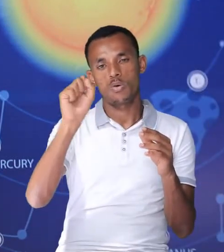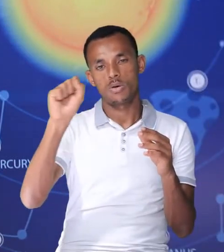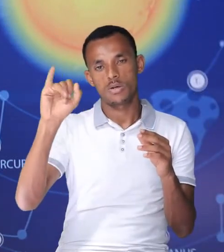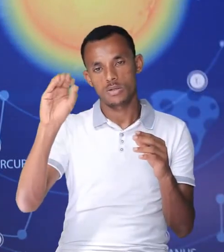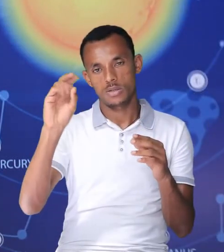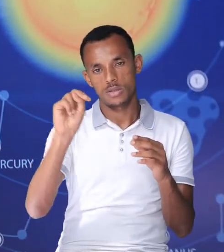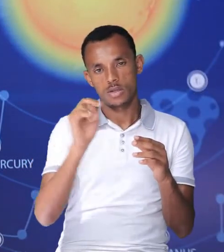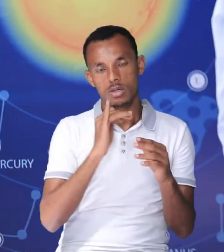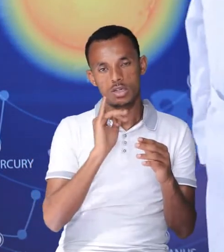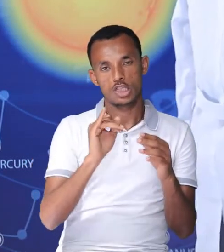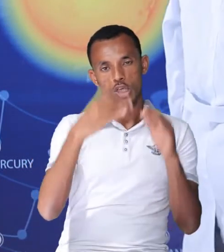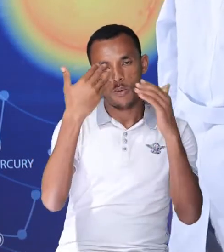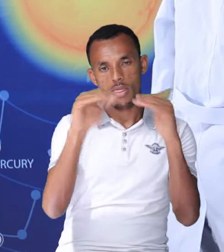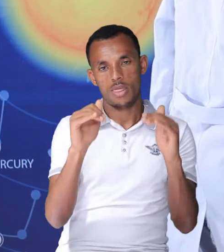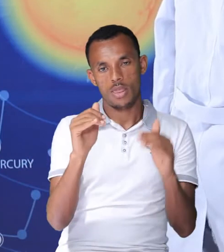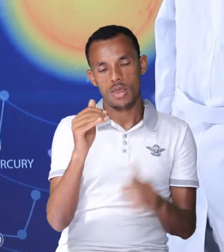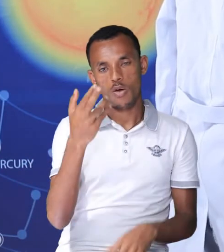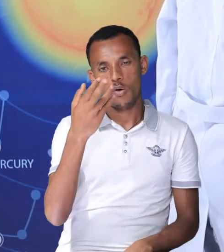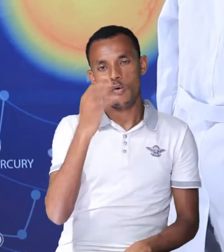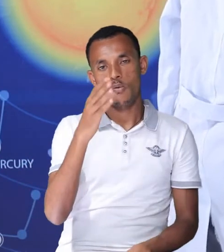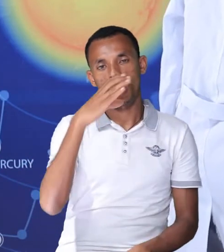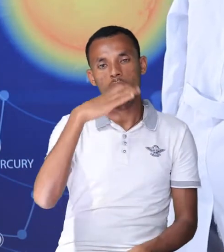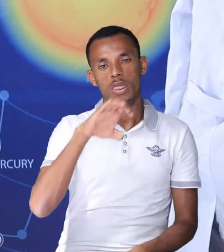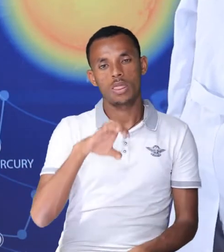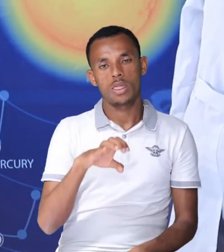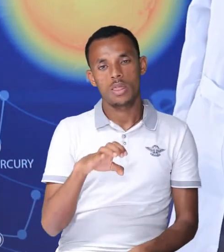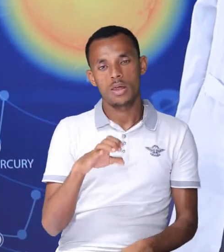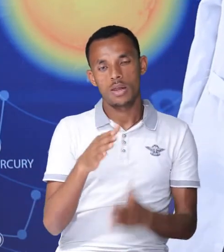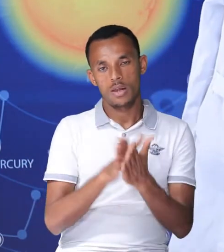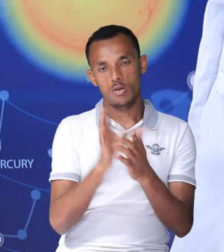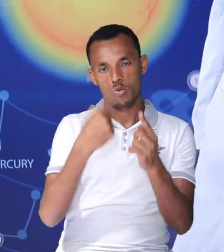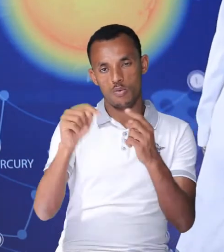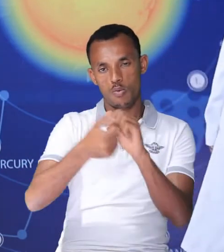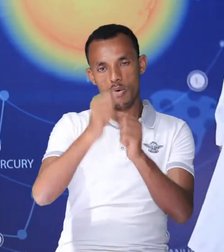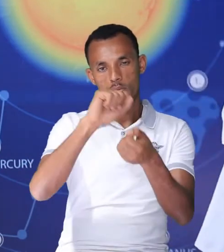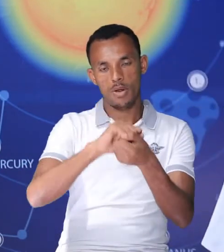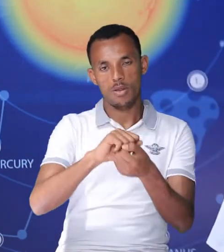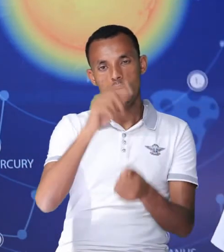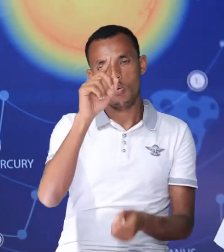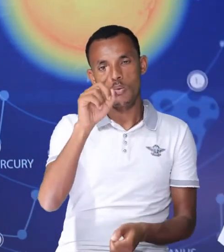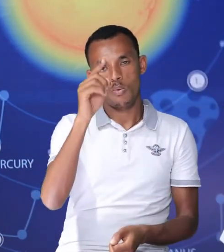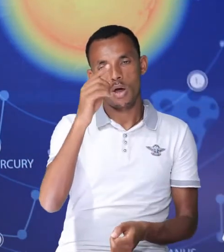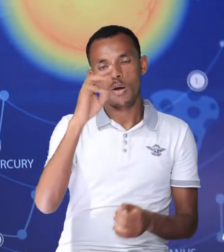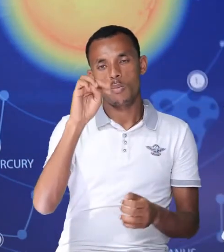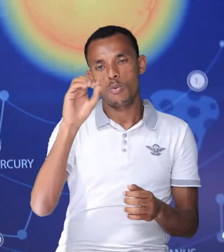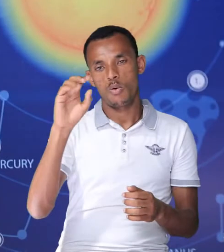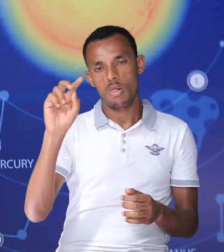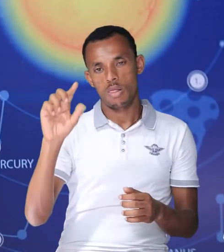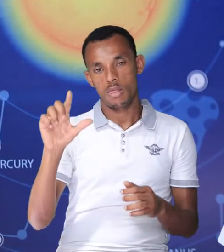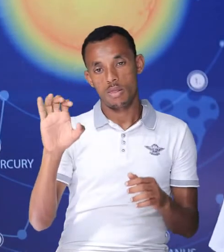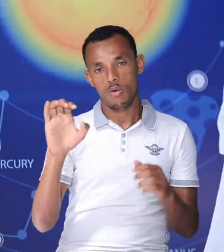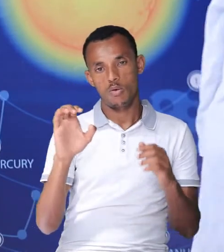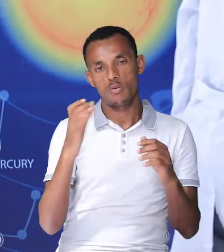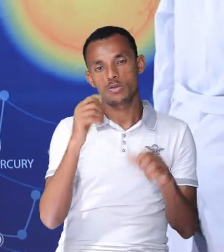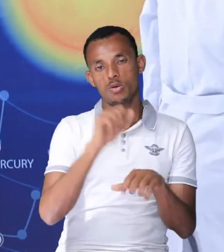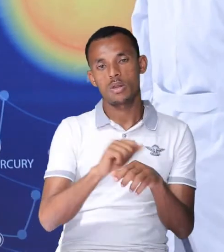enthalpy is the quantity of heat needed to convert 1 mole of solid at melting